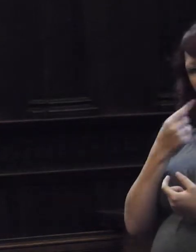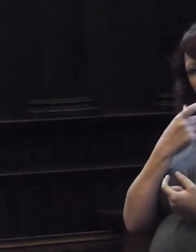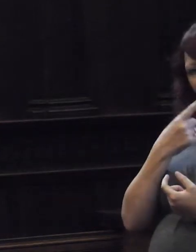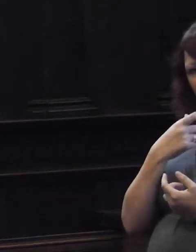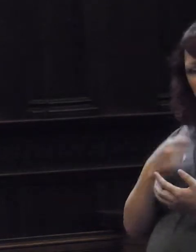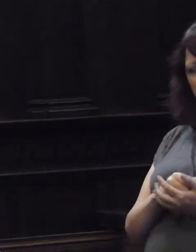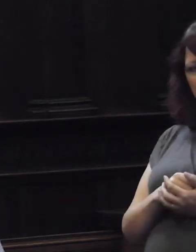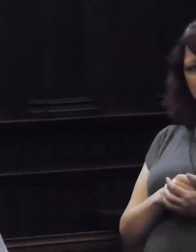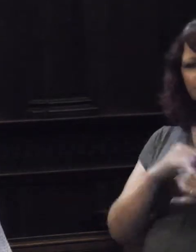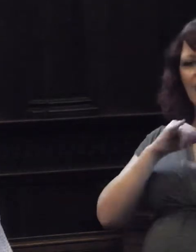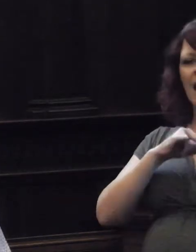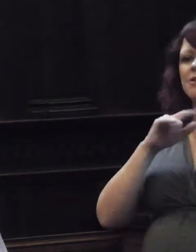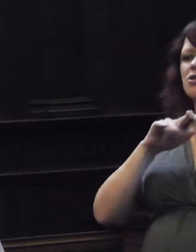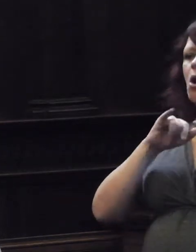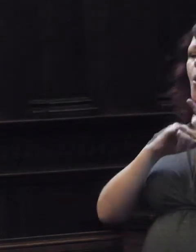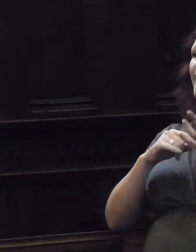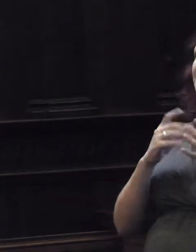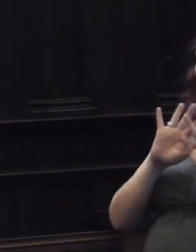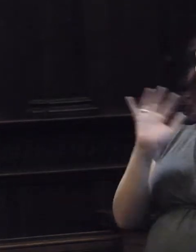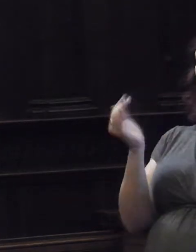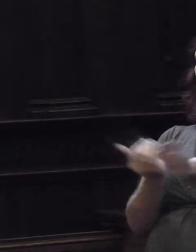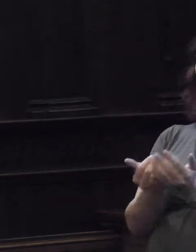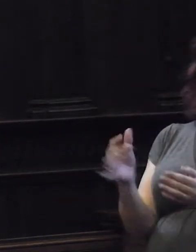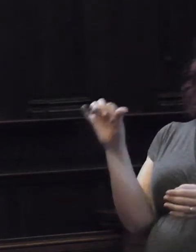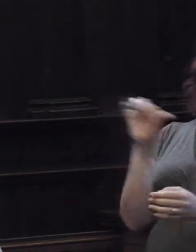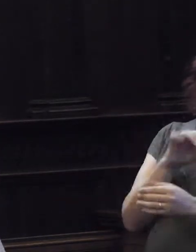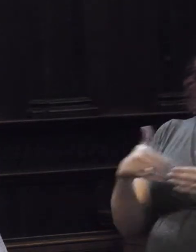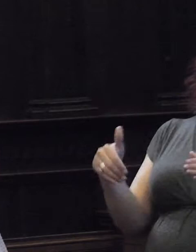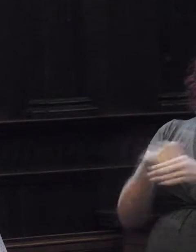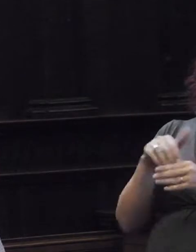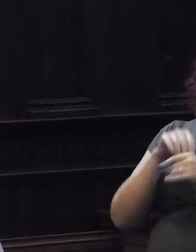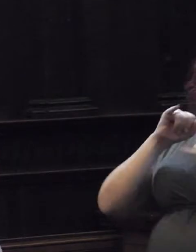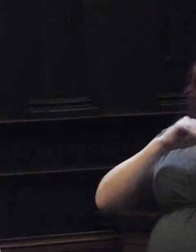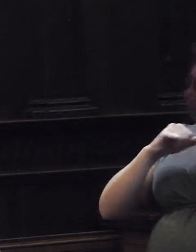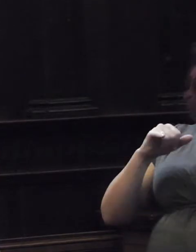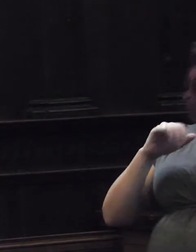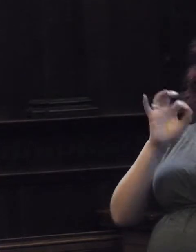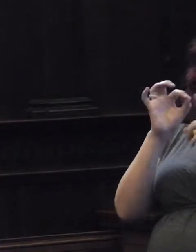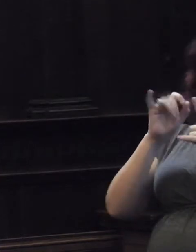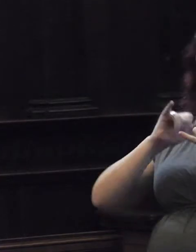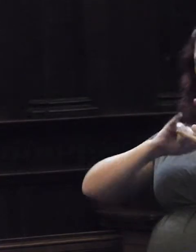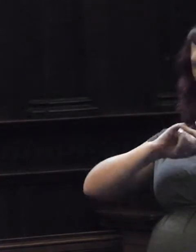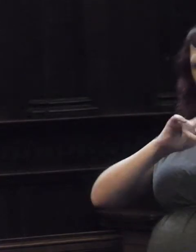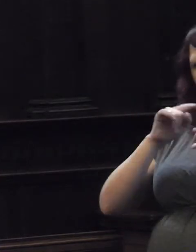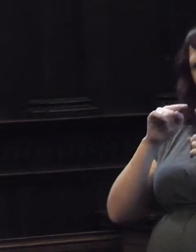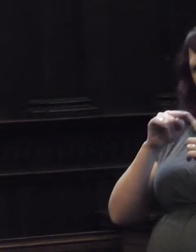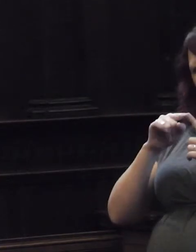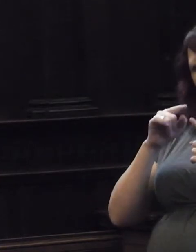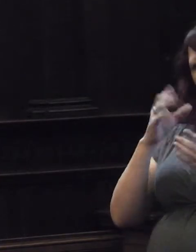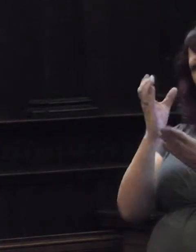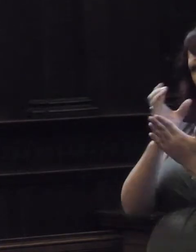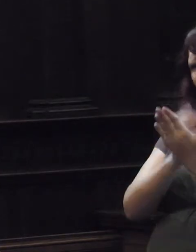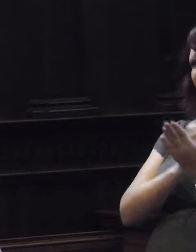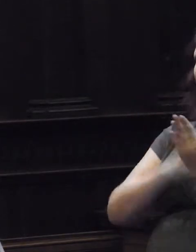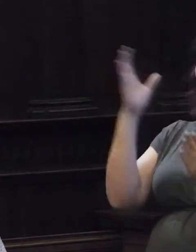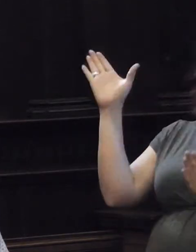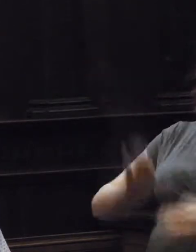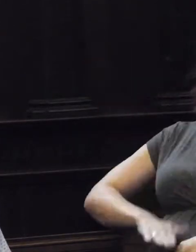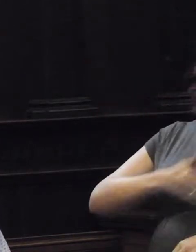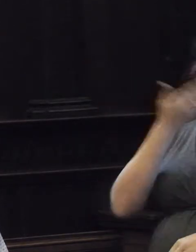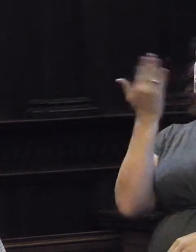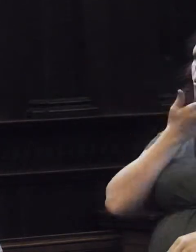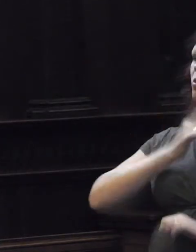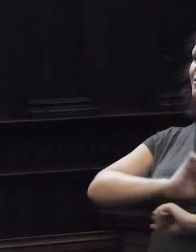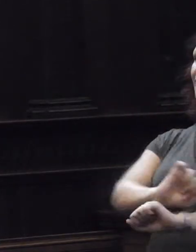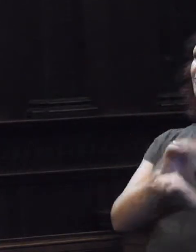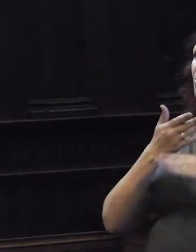SOS Global should be a part of the citizenship and PHSE curriculum in all schools. Their workshops ensure